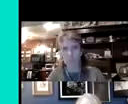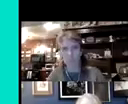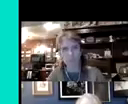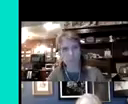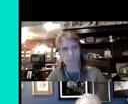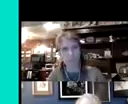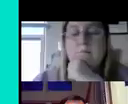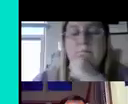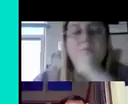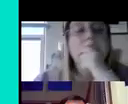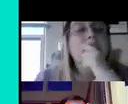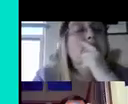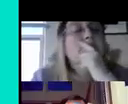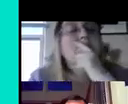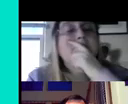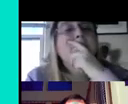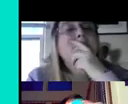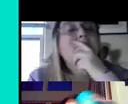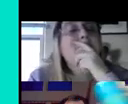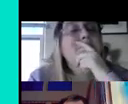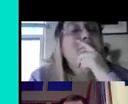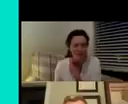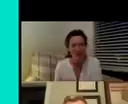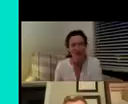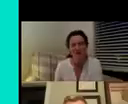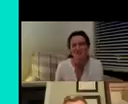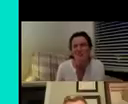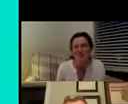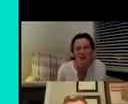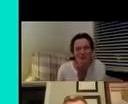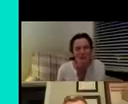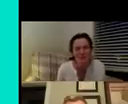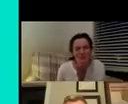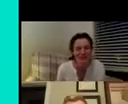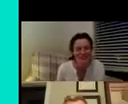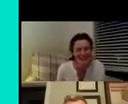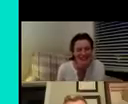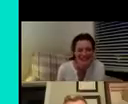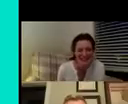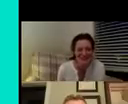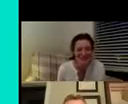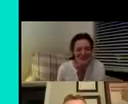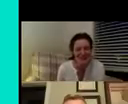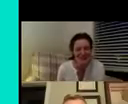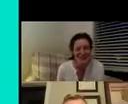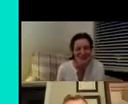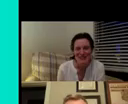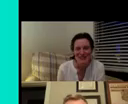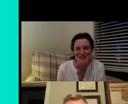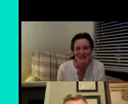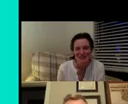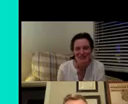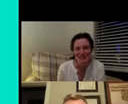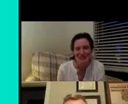Sorry, I shouldn't have said just some people. Yeah, I'm sorry. I don't even know what that was. Sorry. No, I